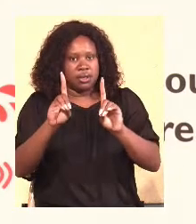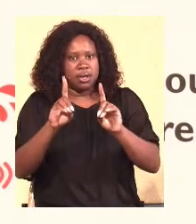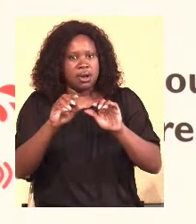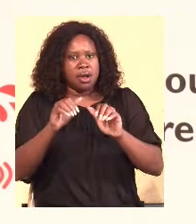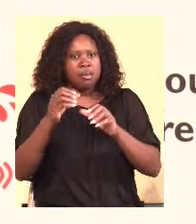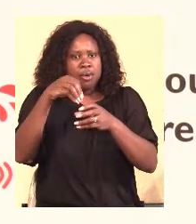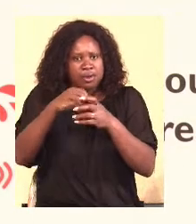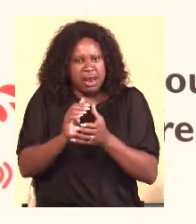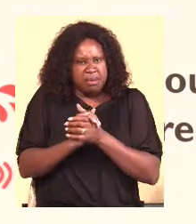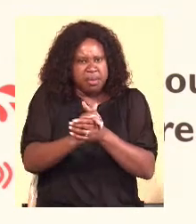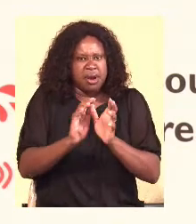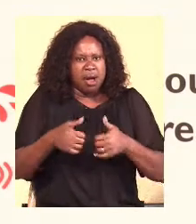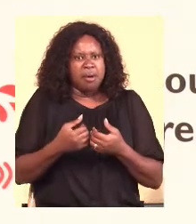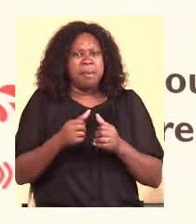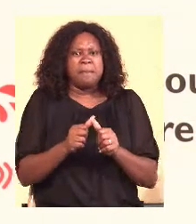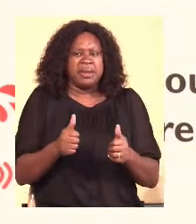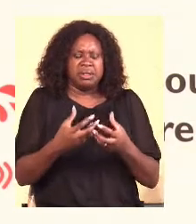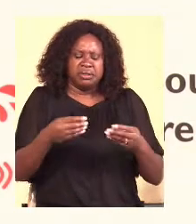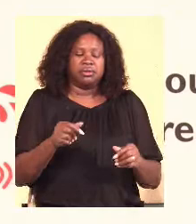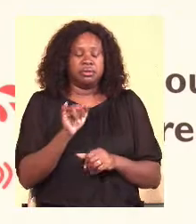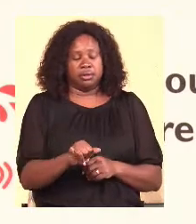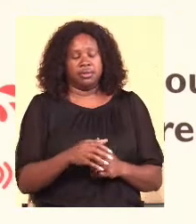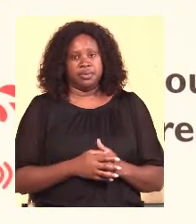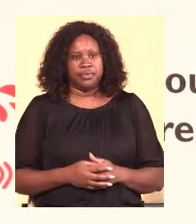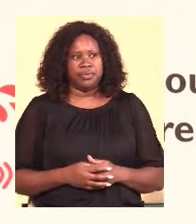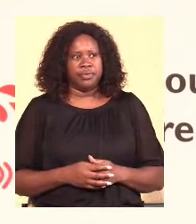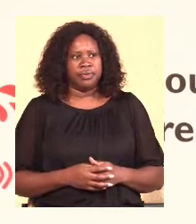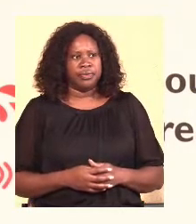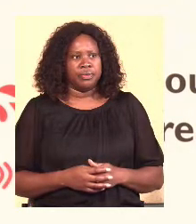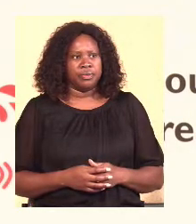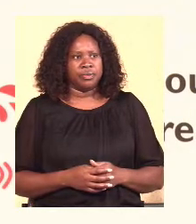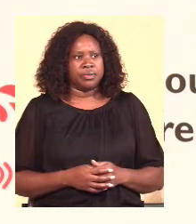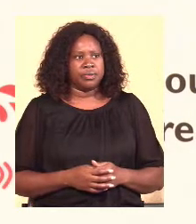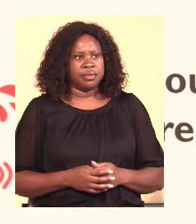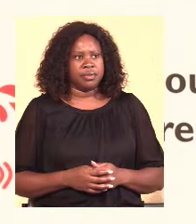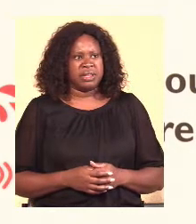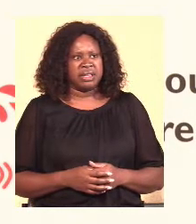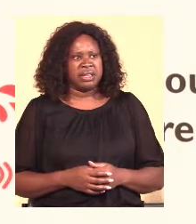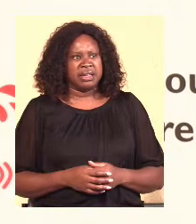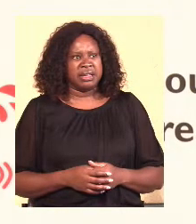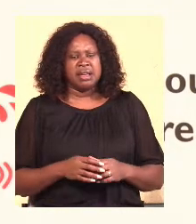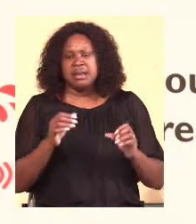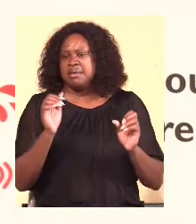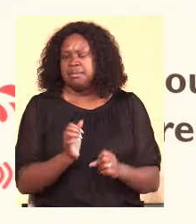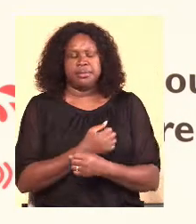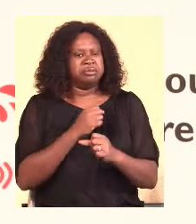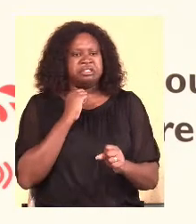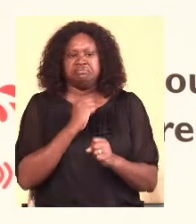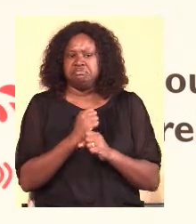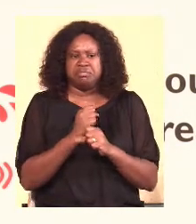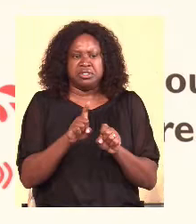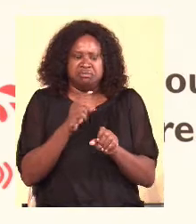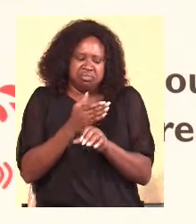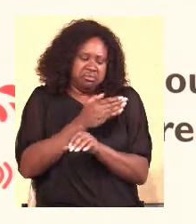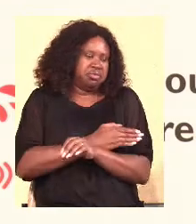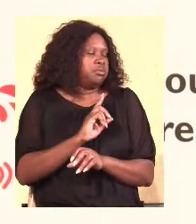best we can address those. So really we cannot pack, as it were, e-learning in order for